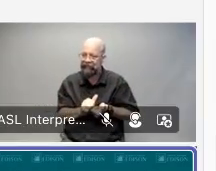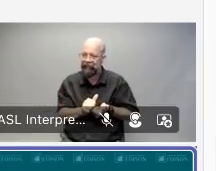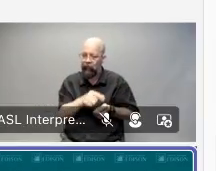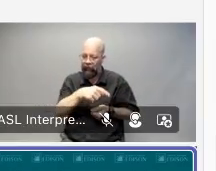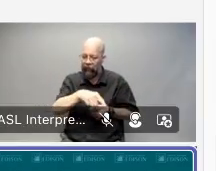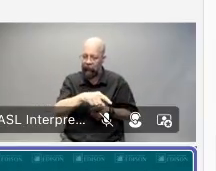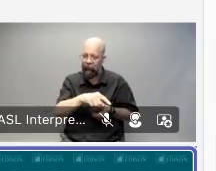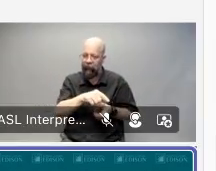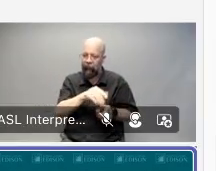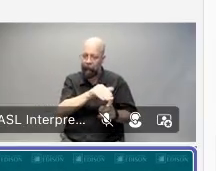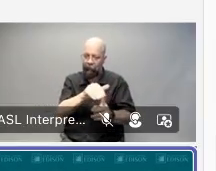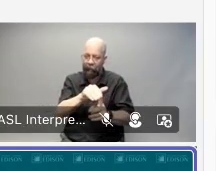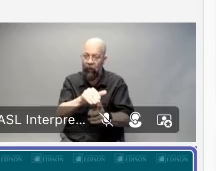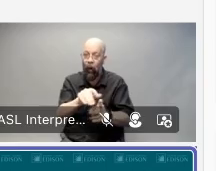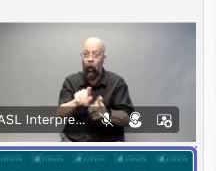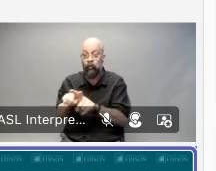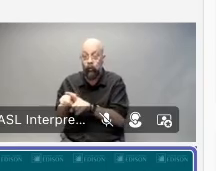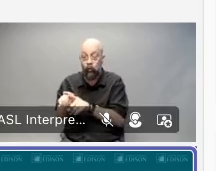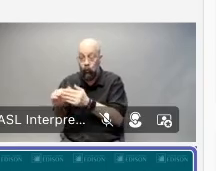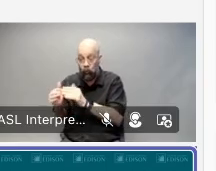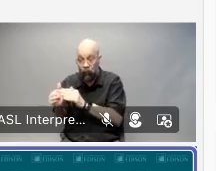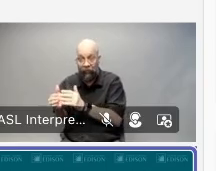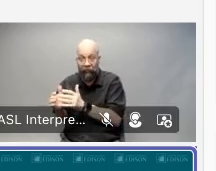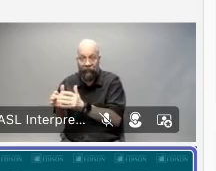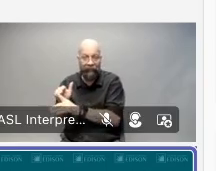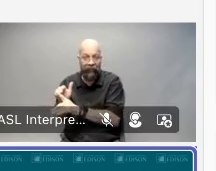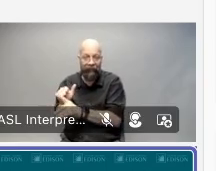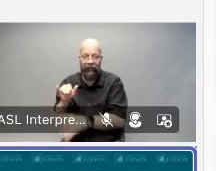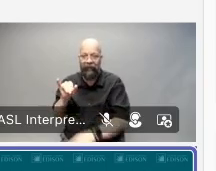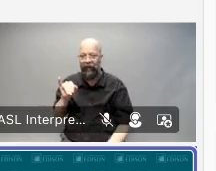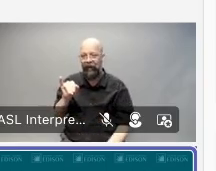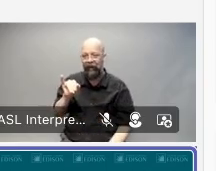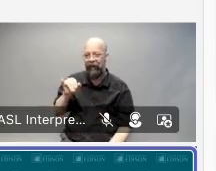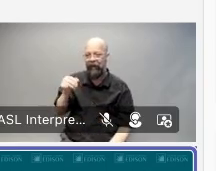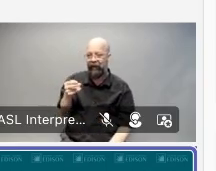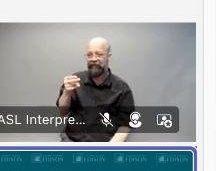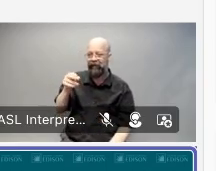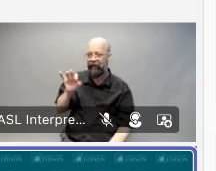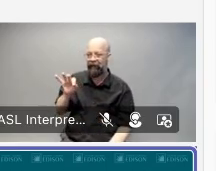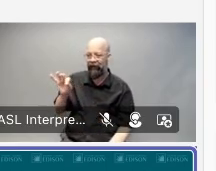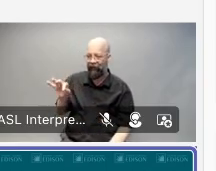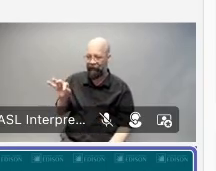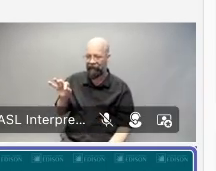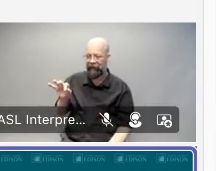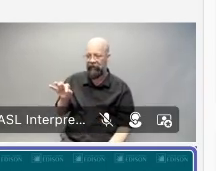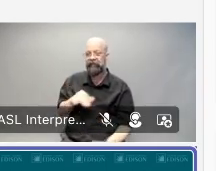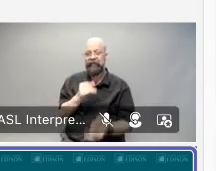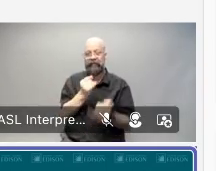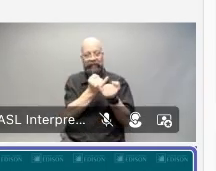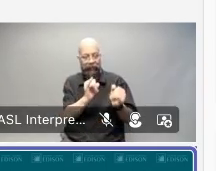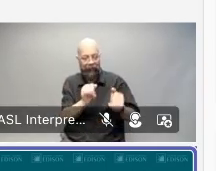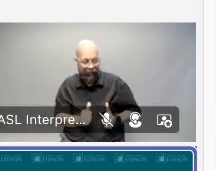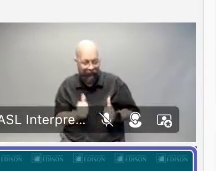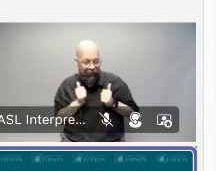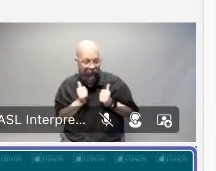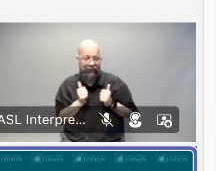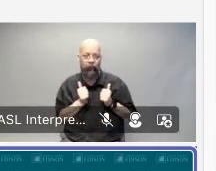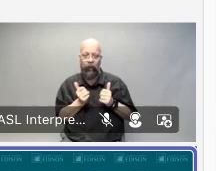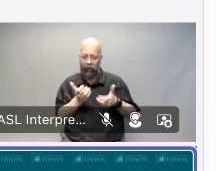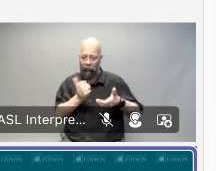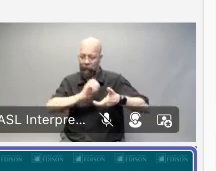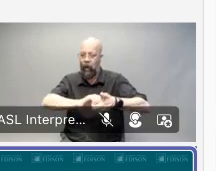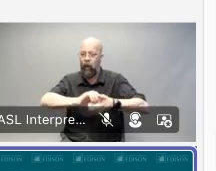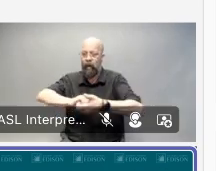leverage existing community networks like IHSS, independent living centers, and we do have partnerships with